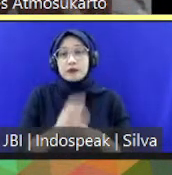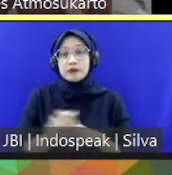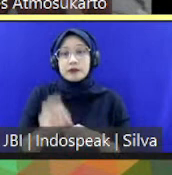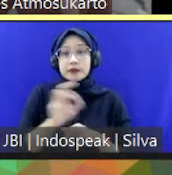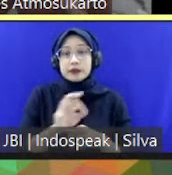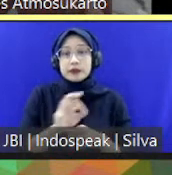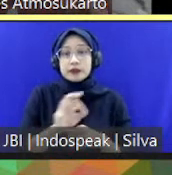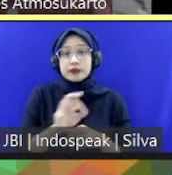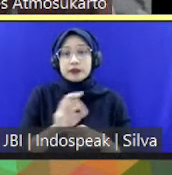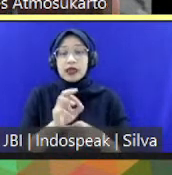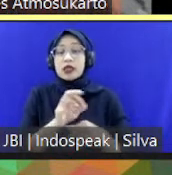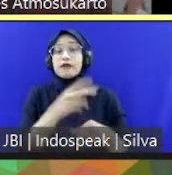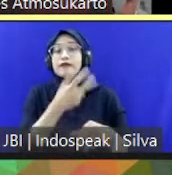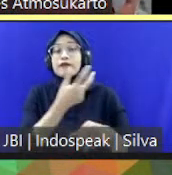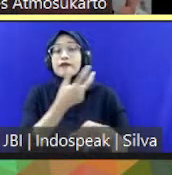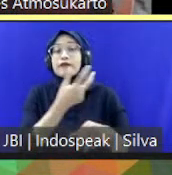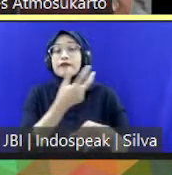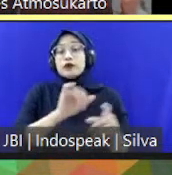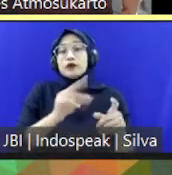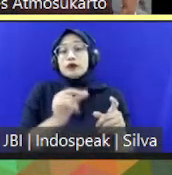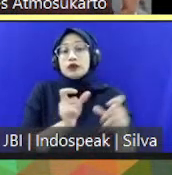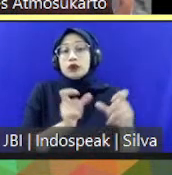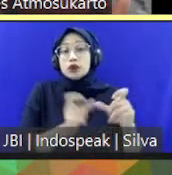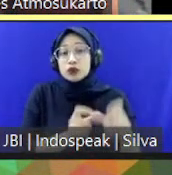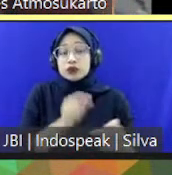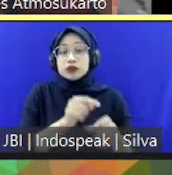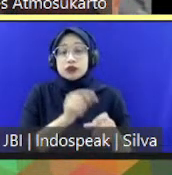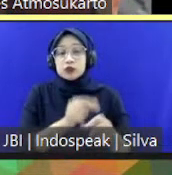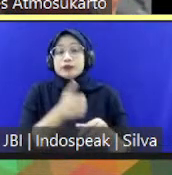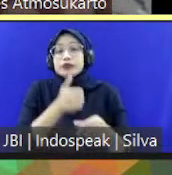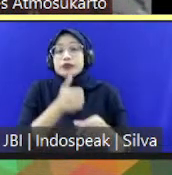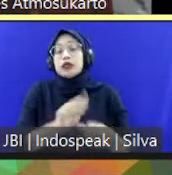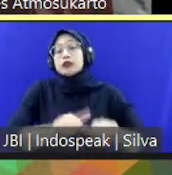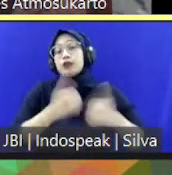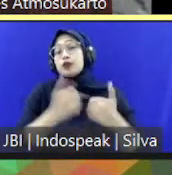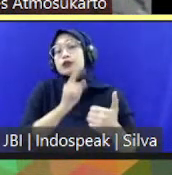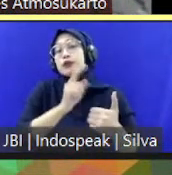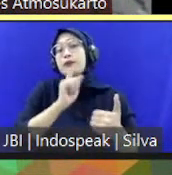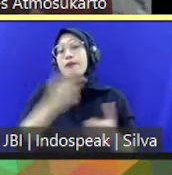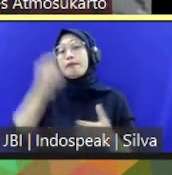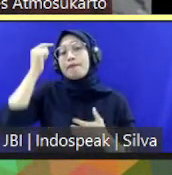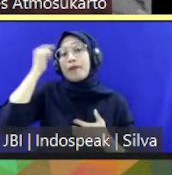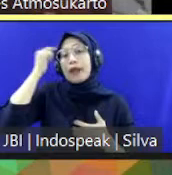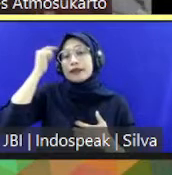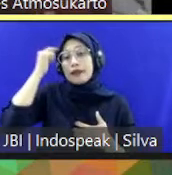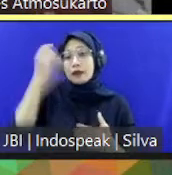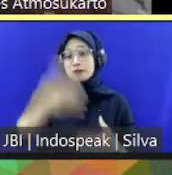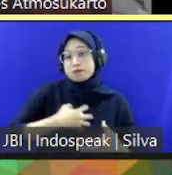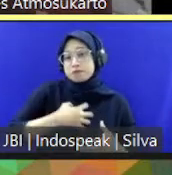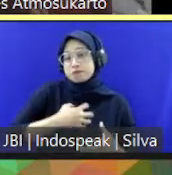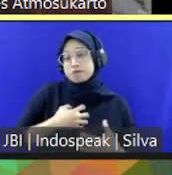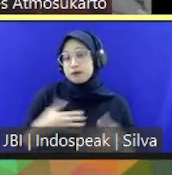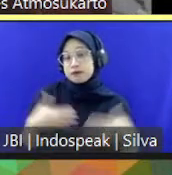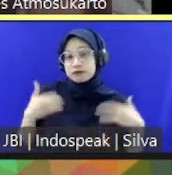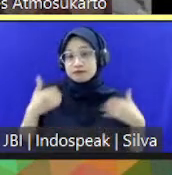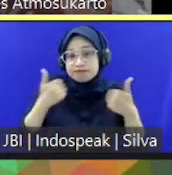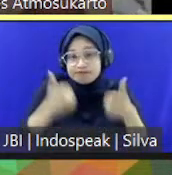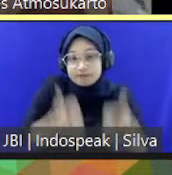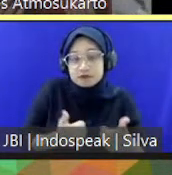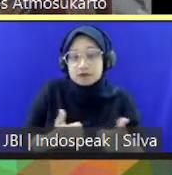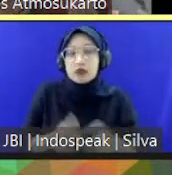And for that, we need to be happy, not panic, and exercise. So clearly, these ministers' decisions were